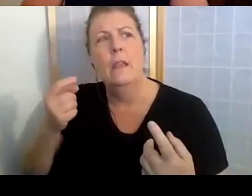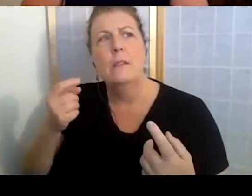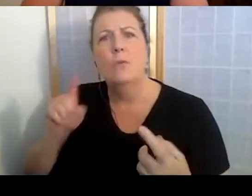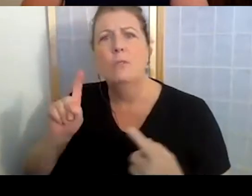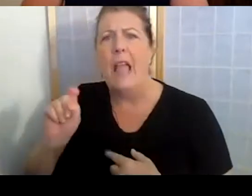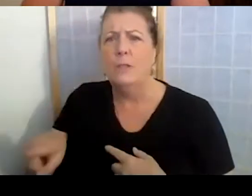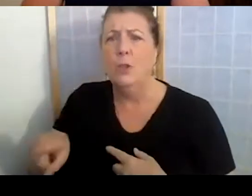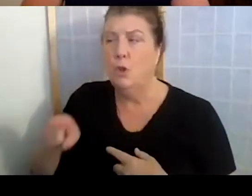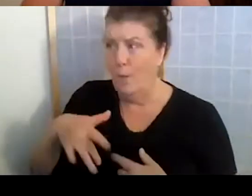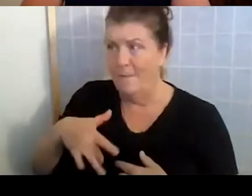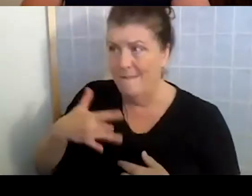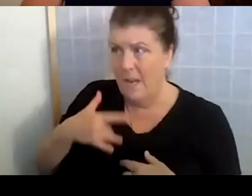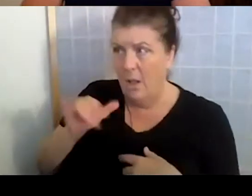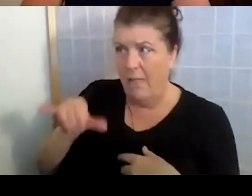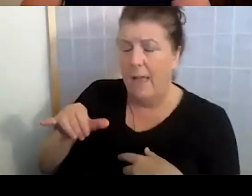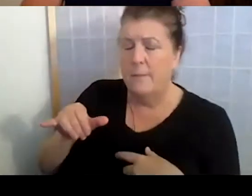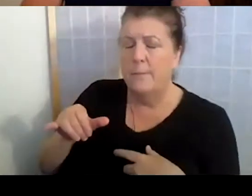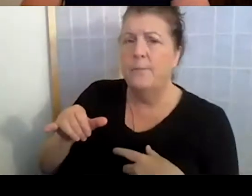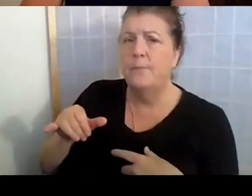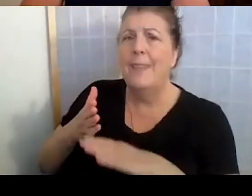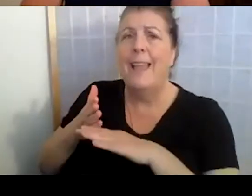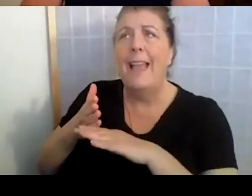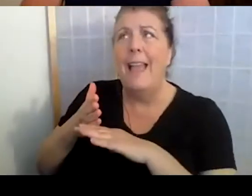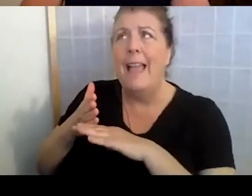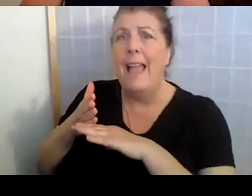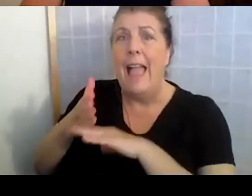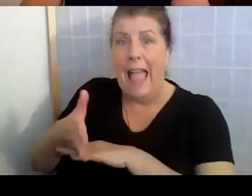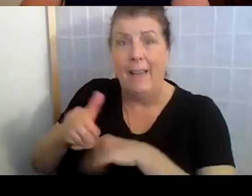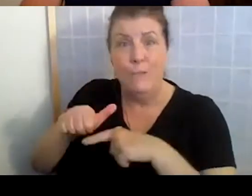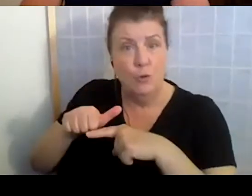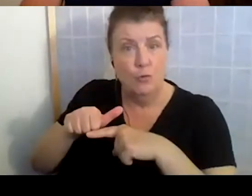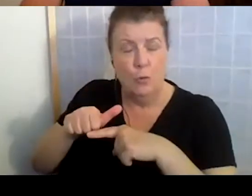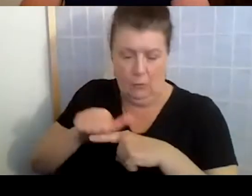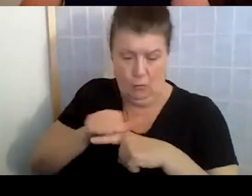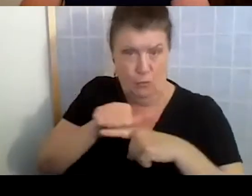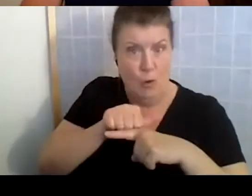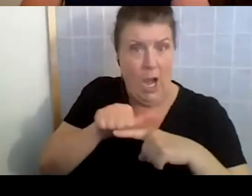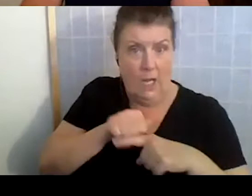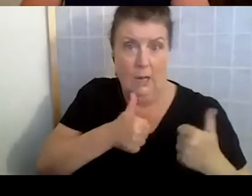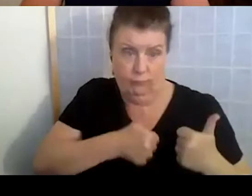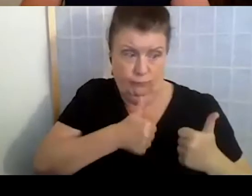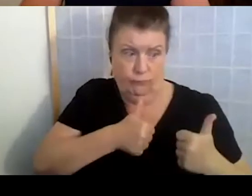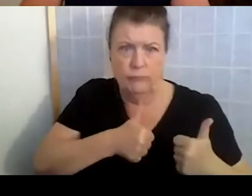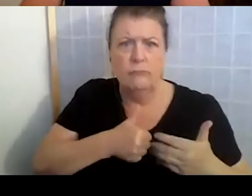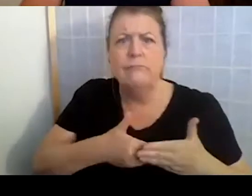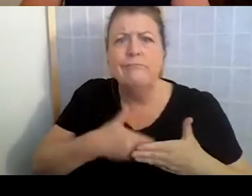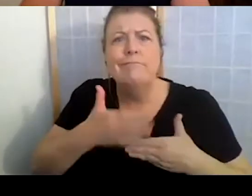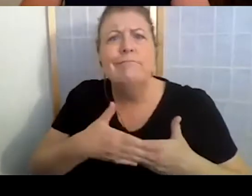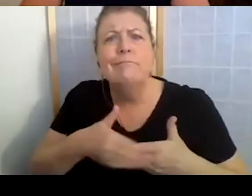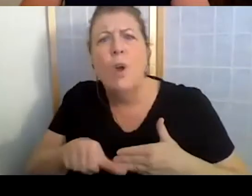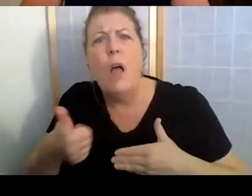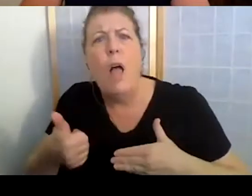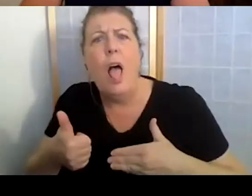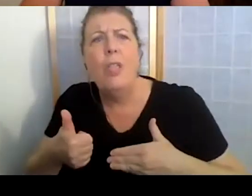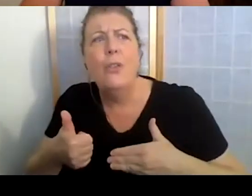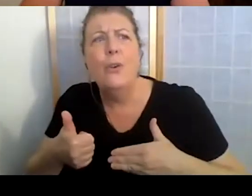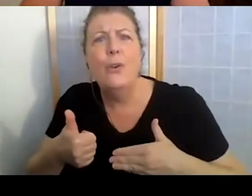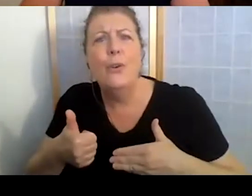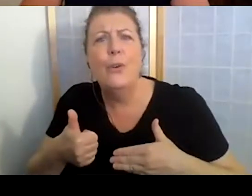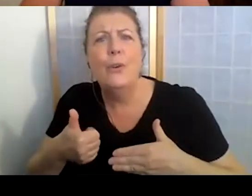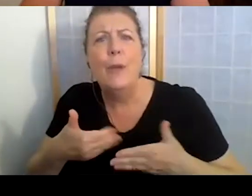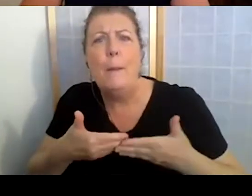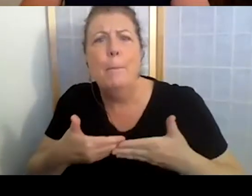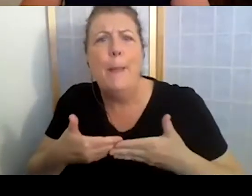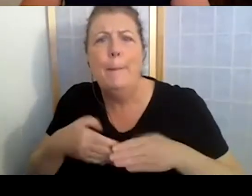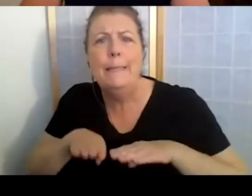they're after training, what are the baby steps toward a better policing of